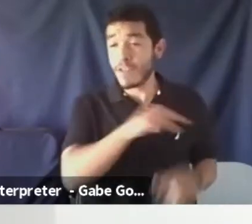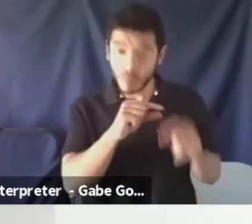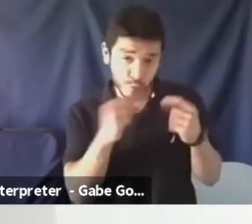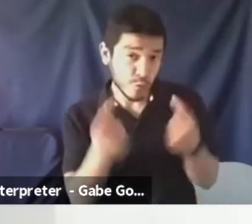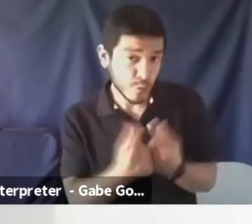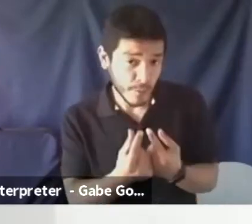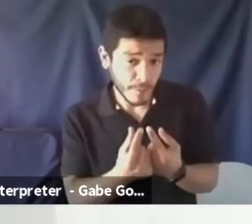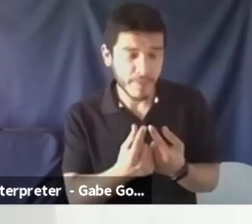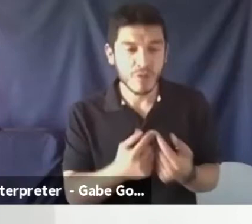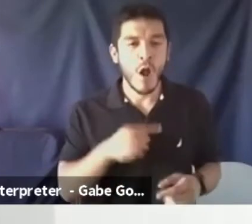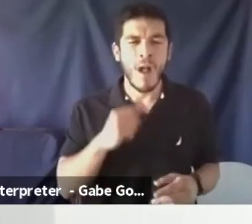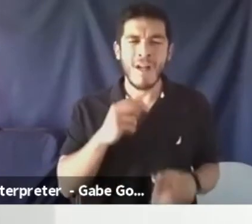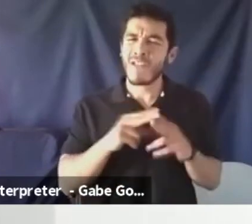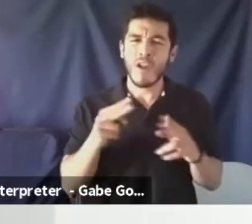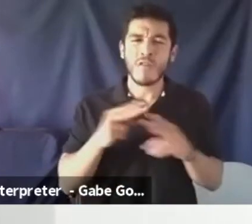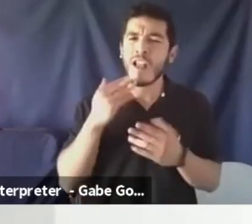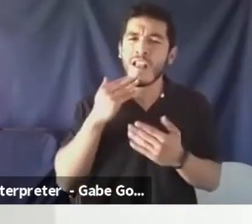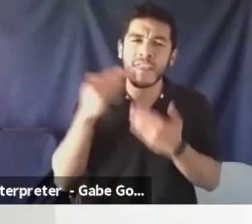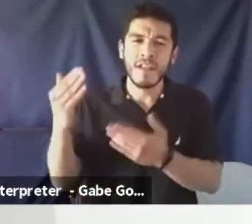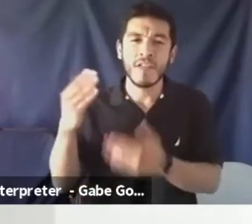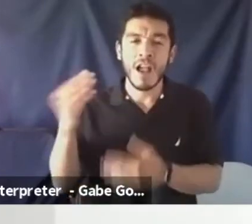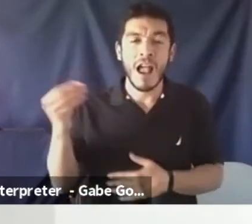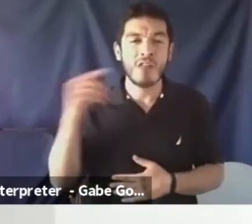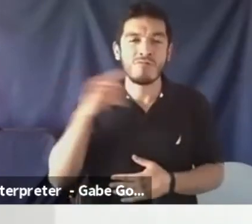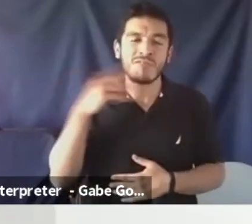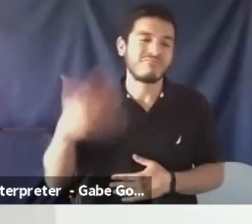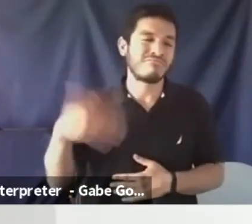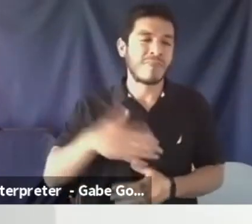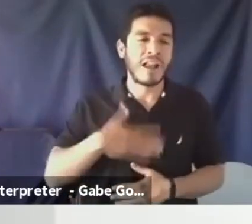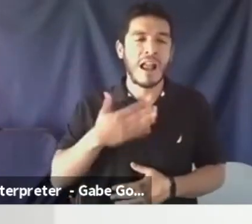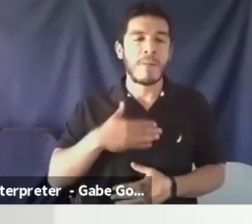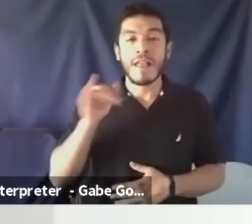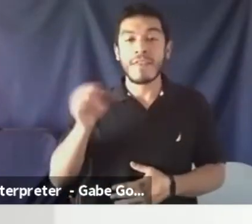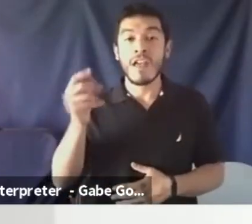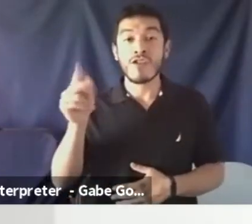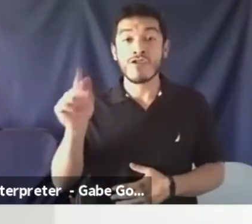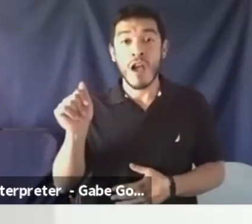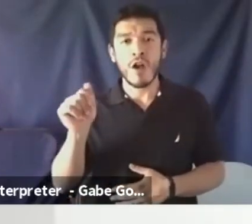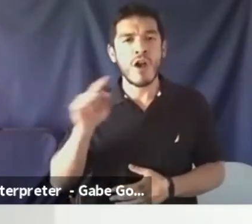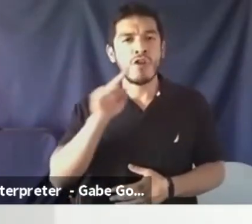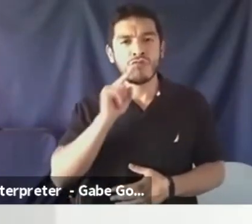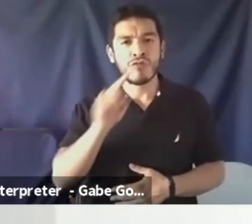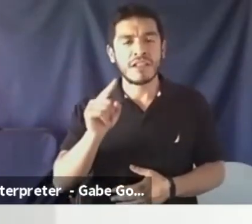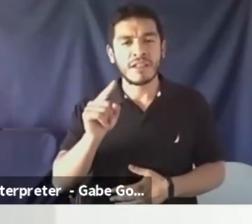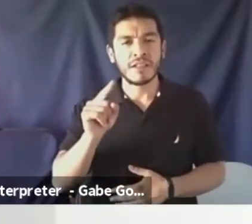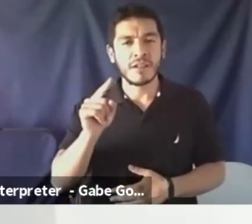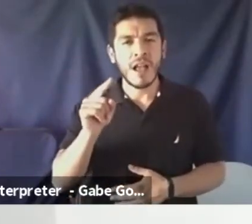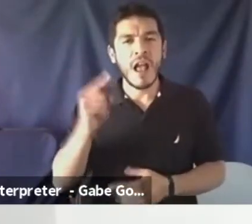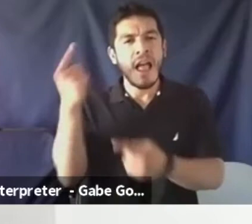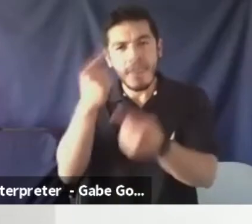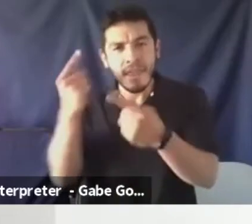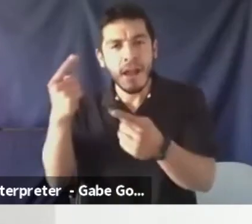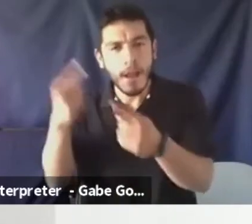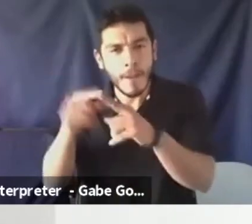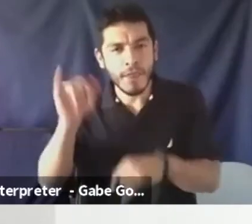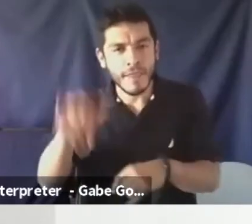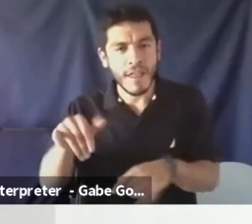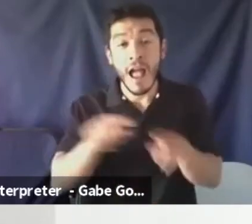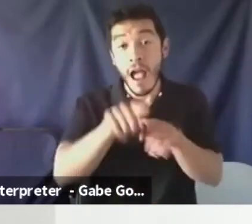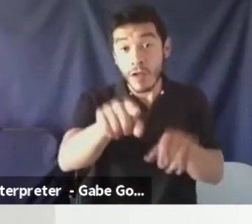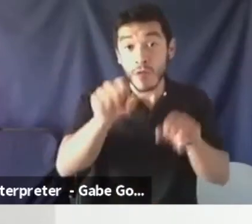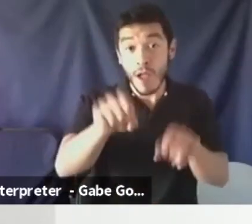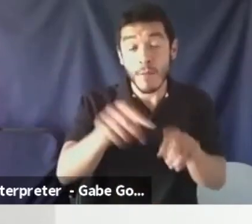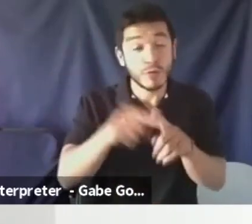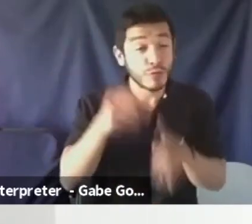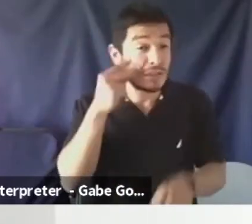very grateful and glad that Shaka was as conscientious about this as you were able to